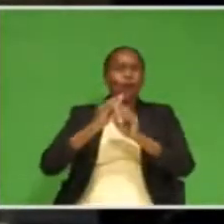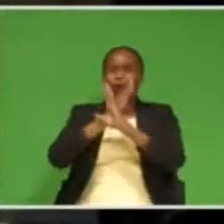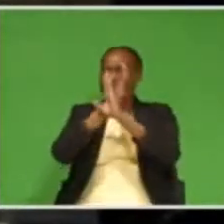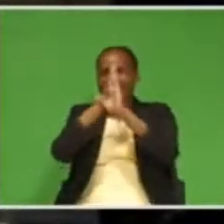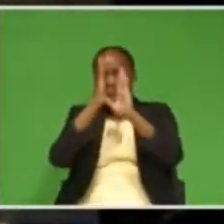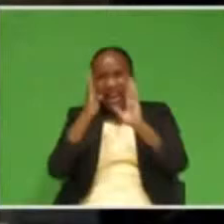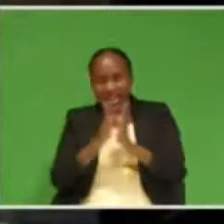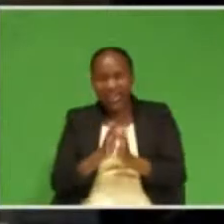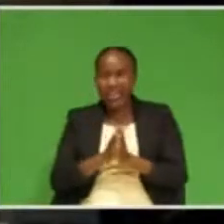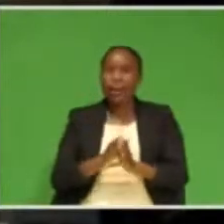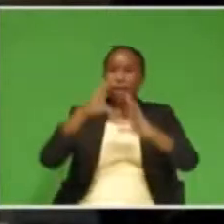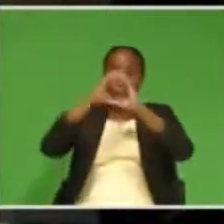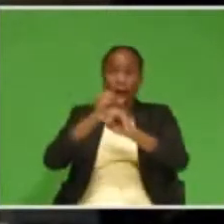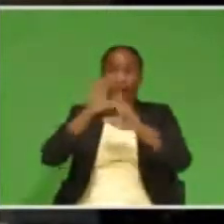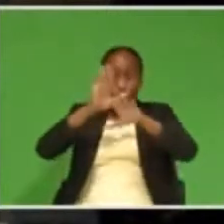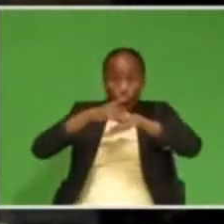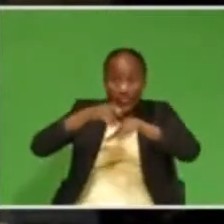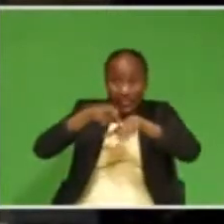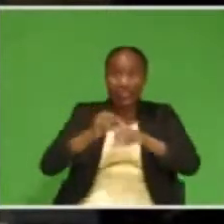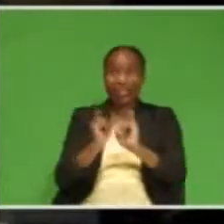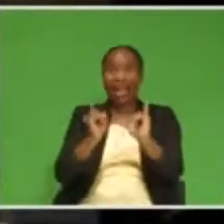crisis that we are dealing with.